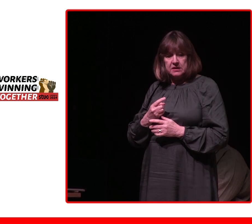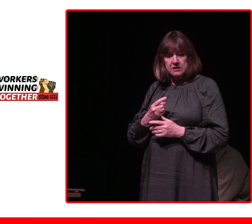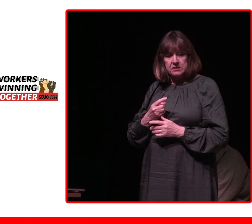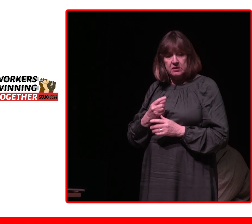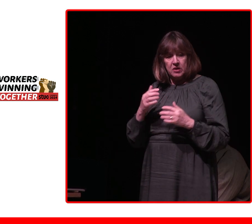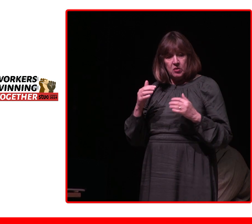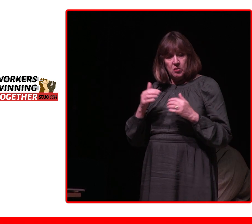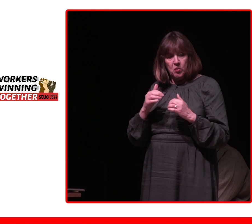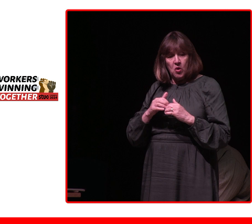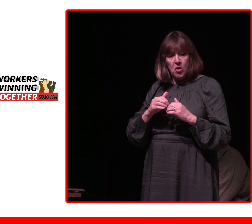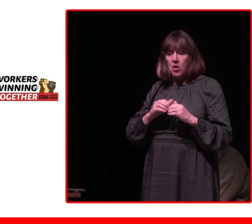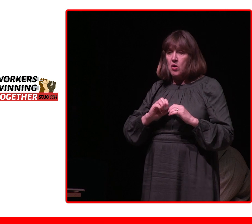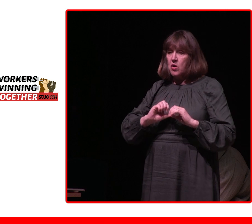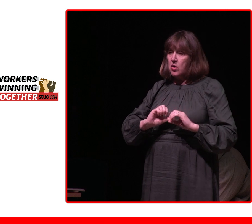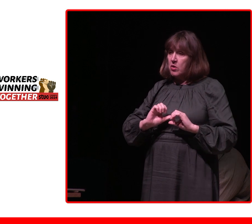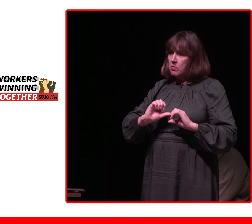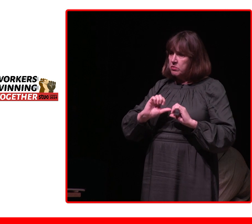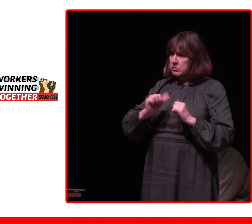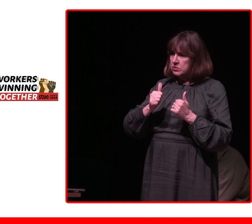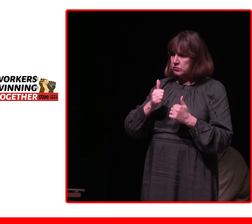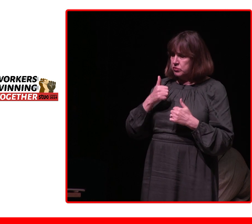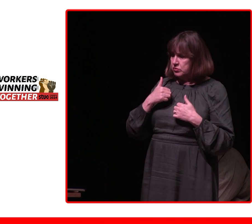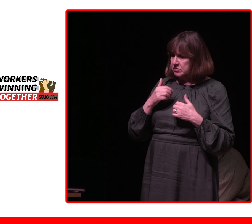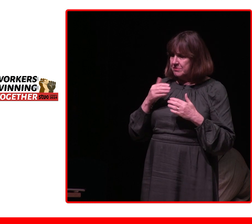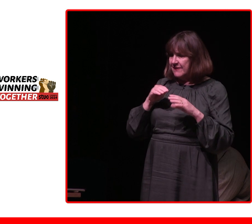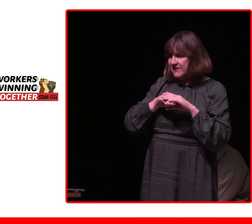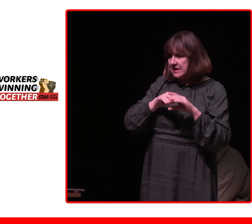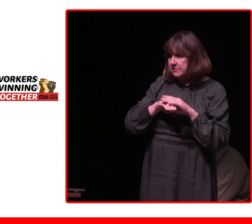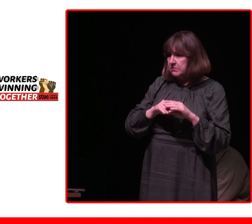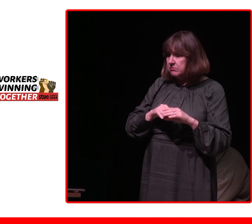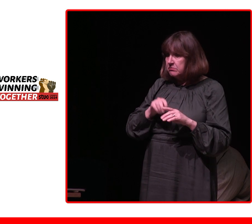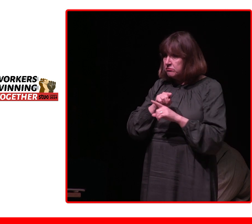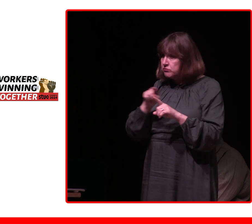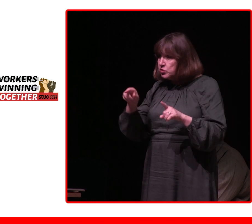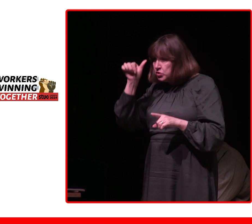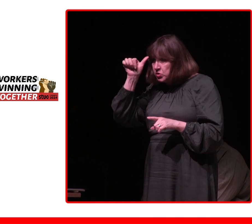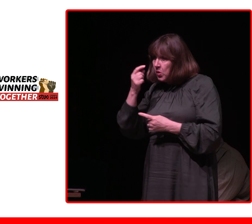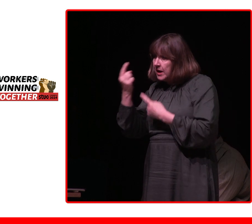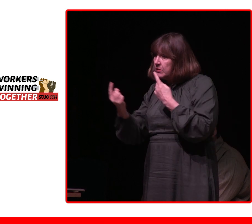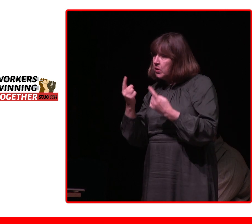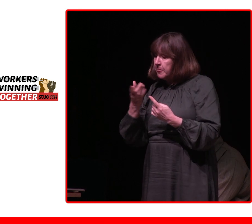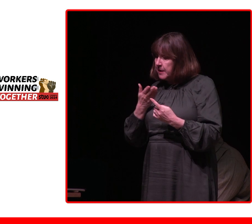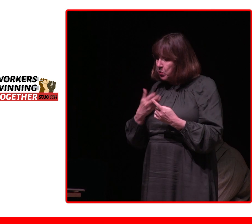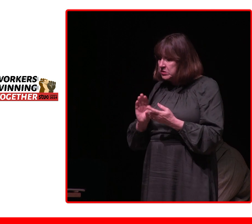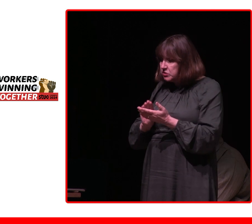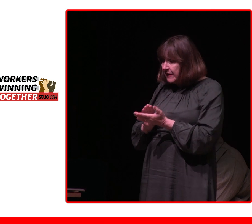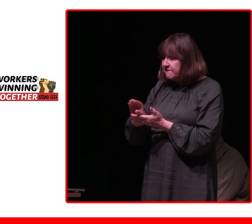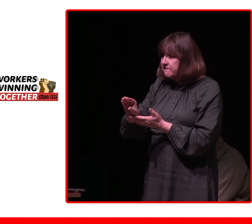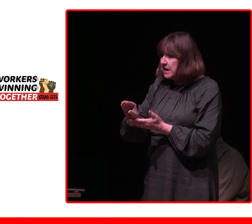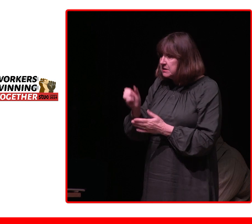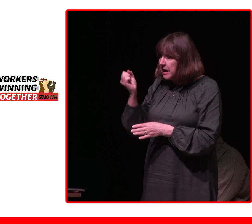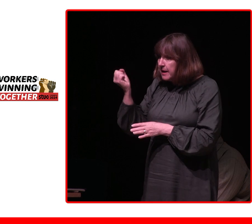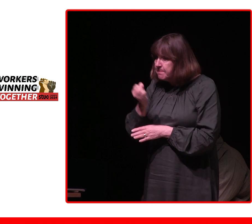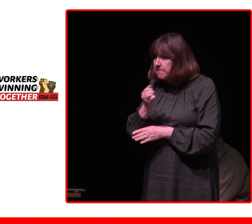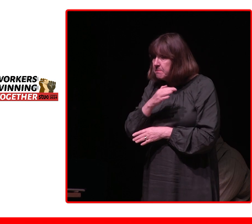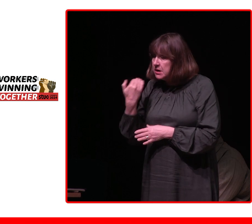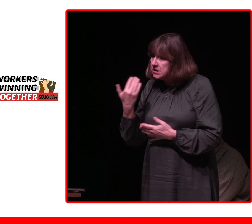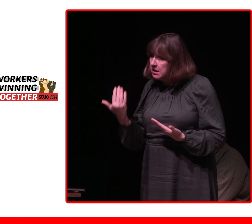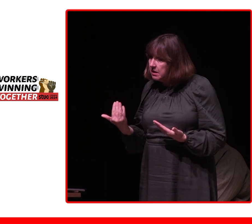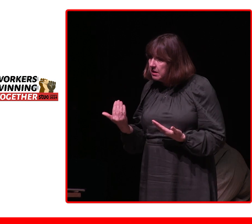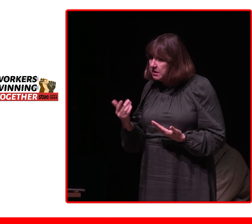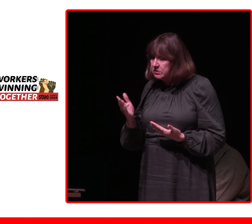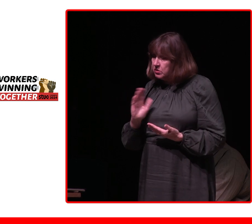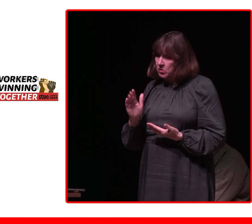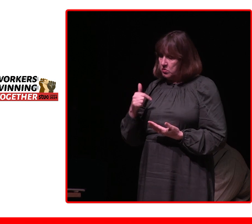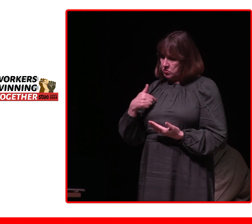people do you know that want their money spent on murder? I don't. Do you? I'd much rather my pension, my money, when spent on things